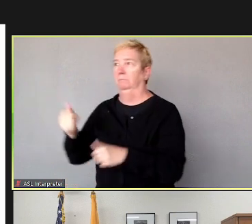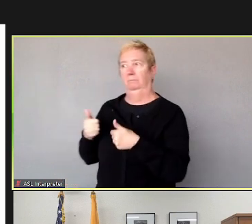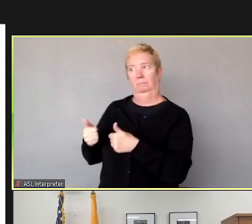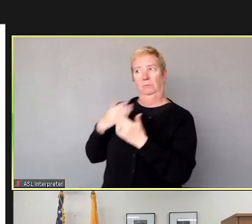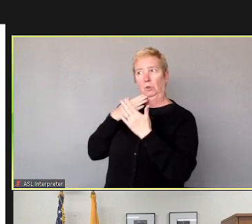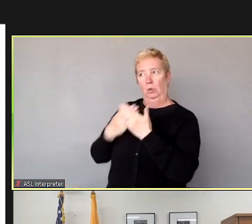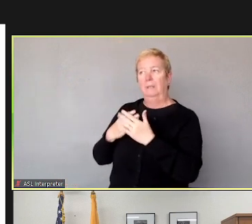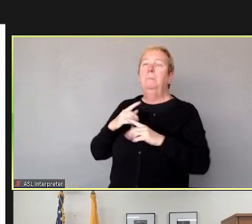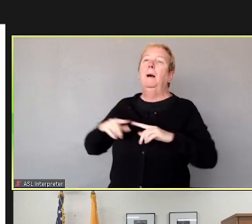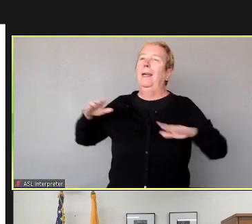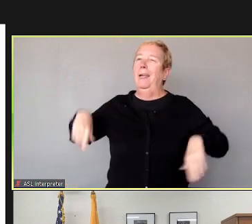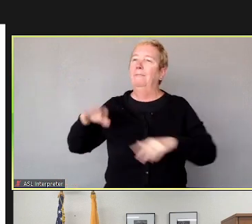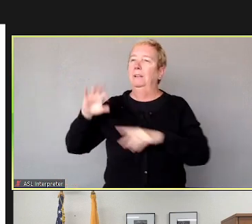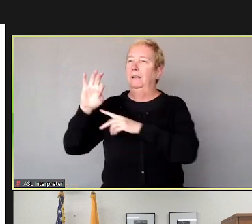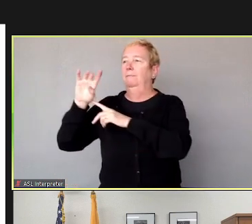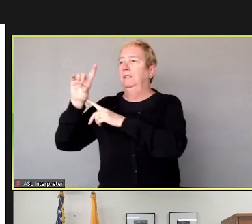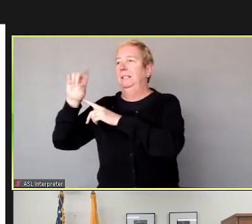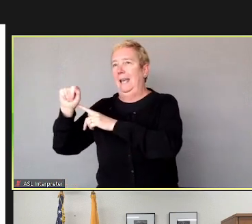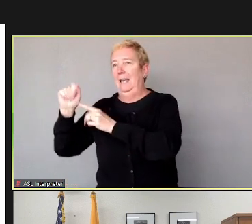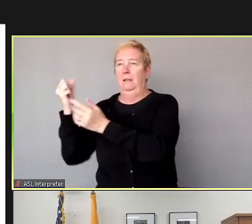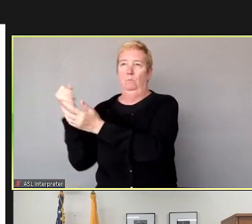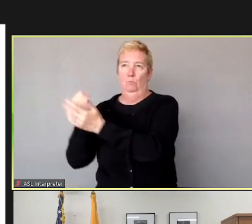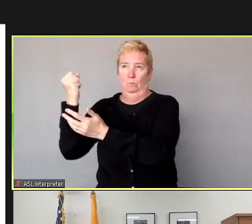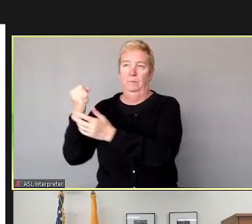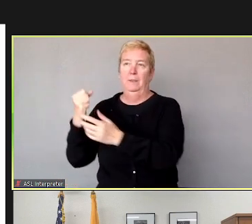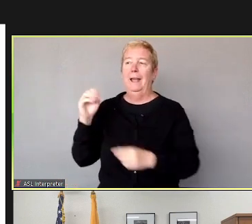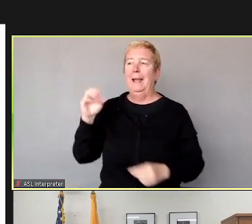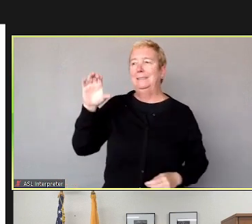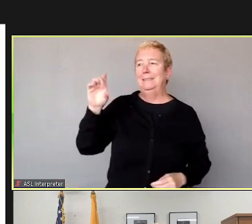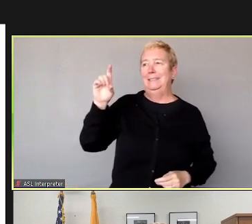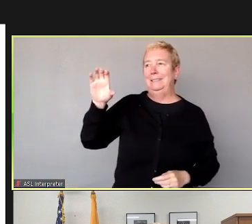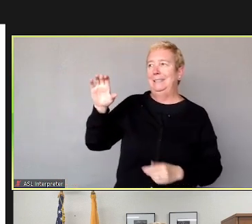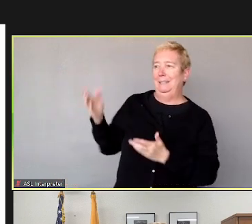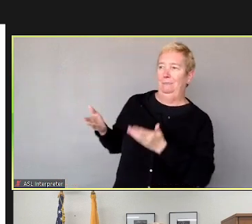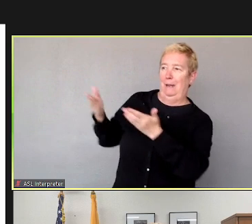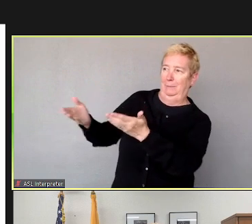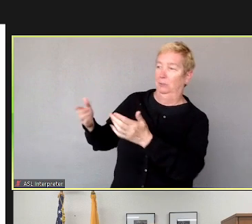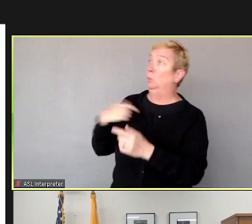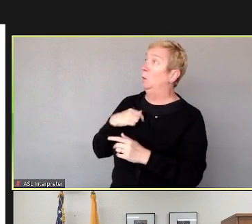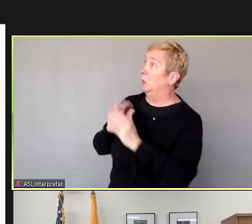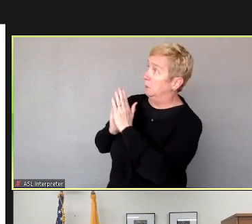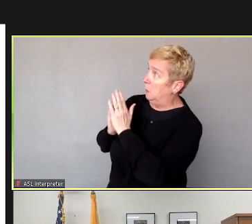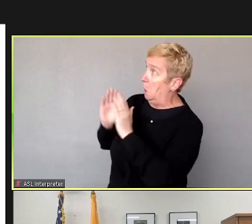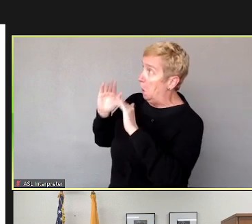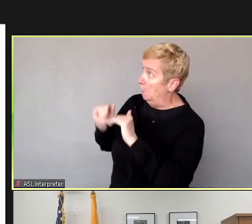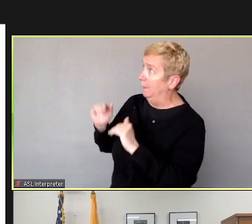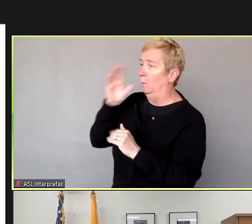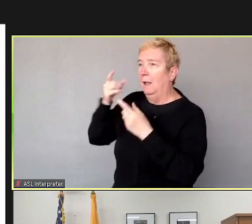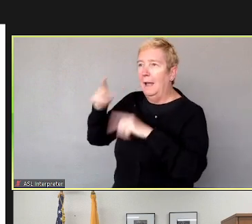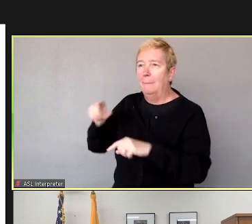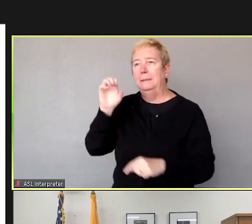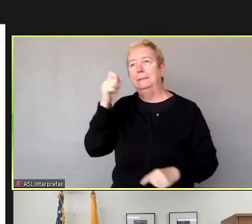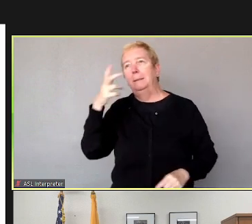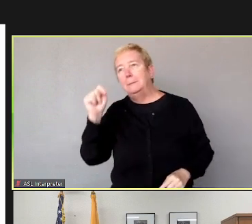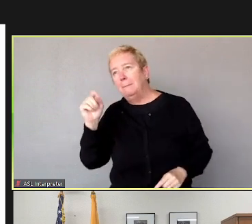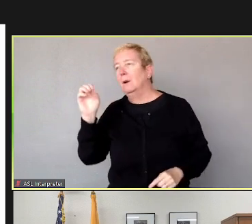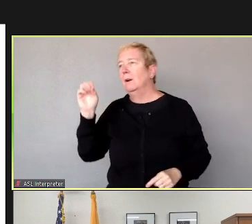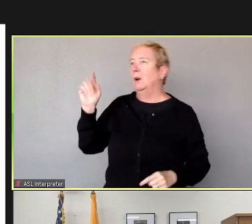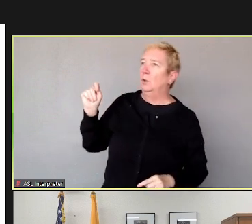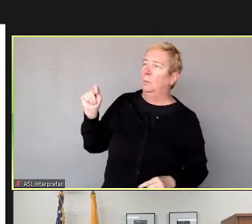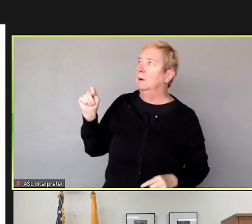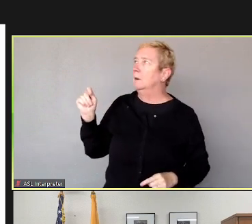FDA approval and the CDC recommendation, which we're hoping happens in September or early October. The government has